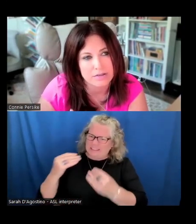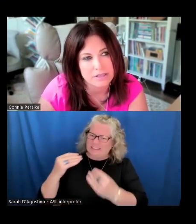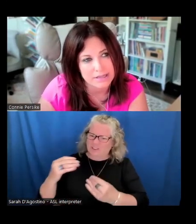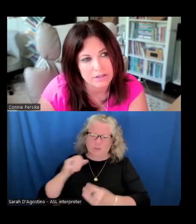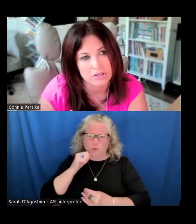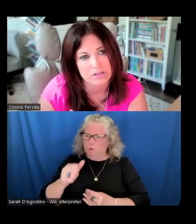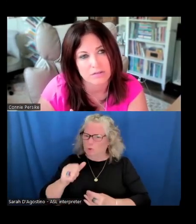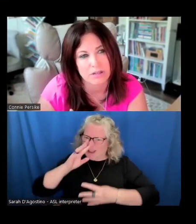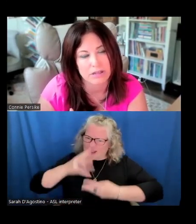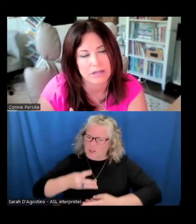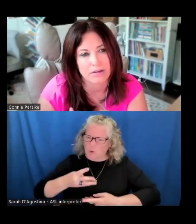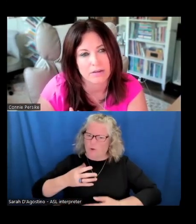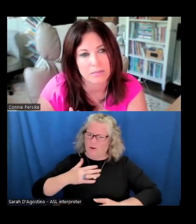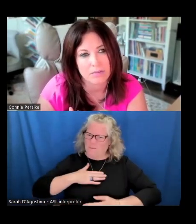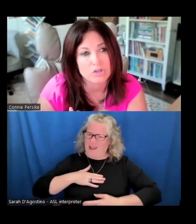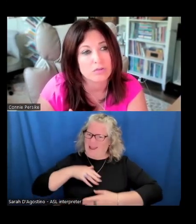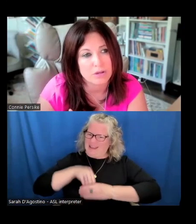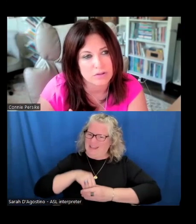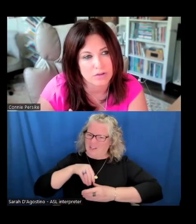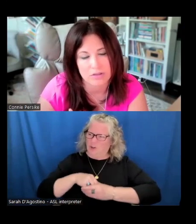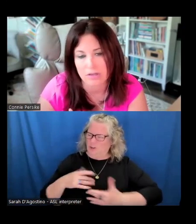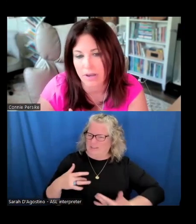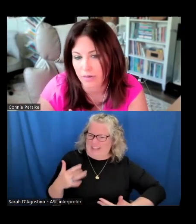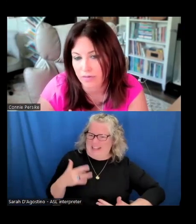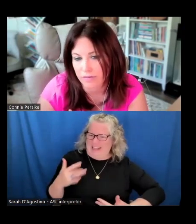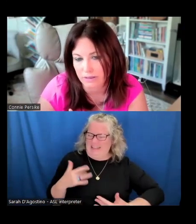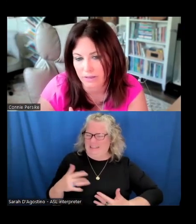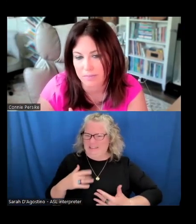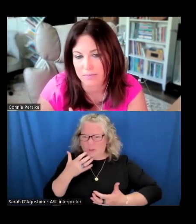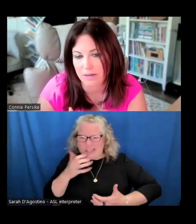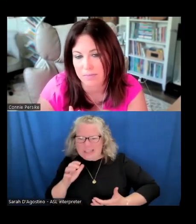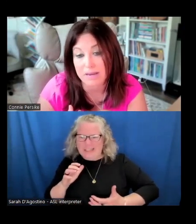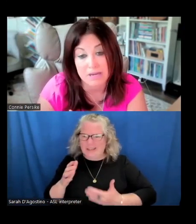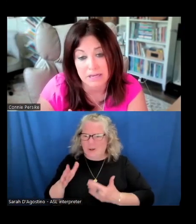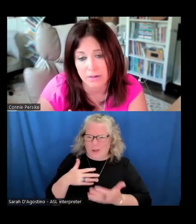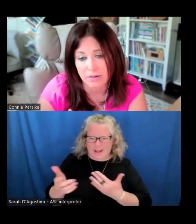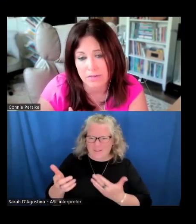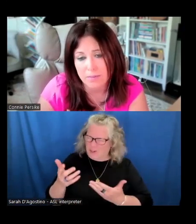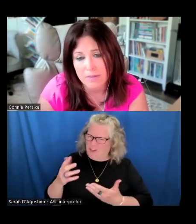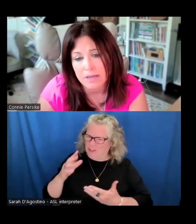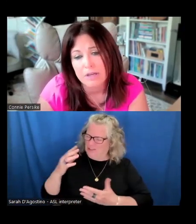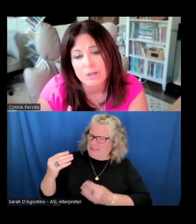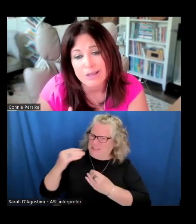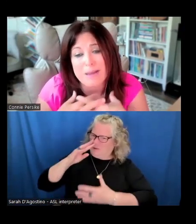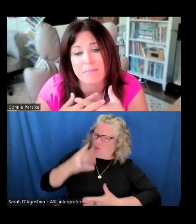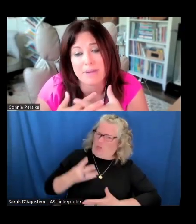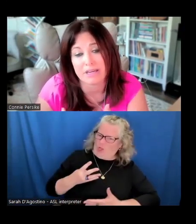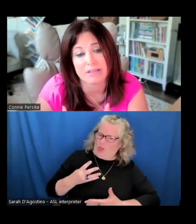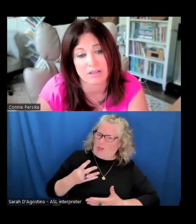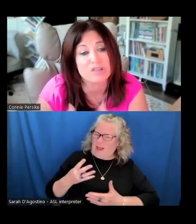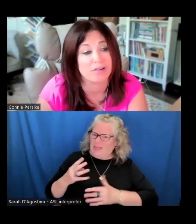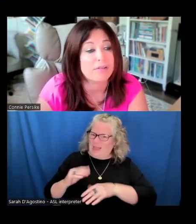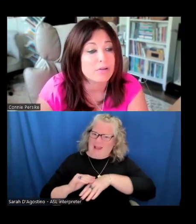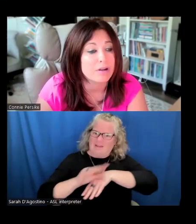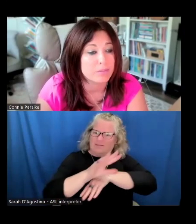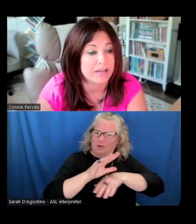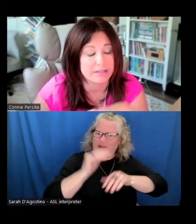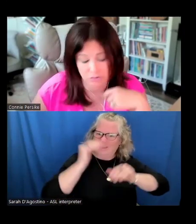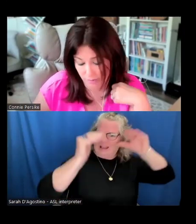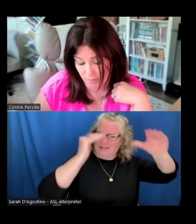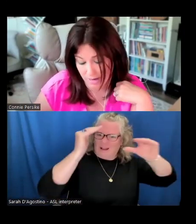notice those sensations and really attribute those to how they're feeling and make meaning out of them. So that's my biggest concern